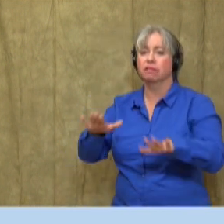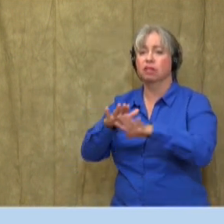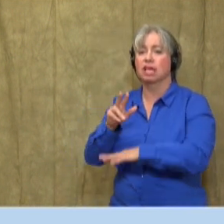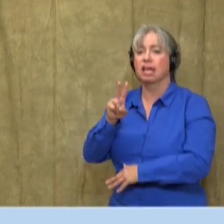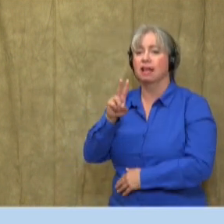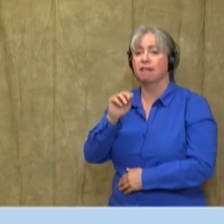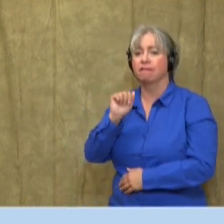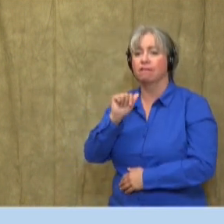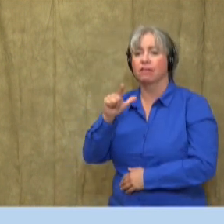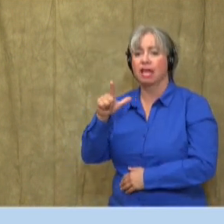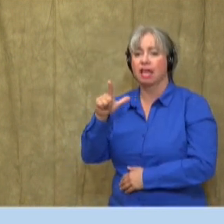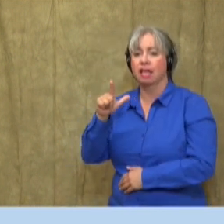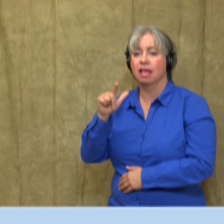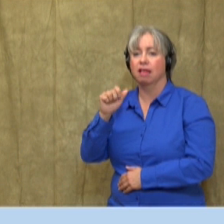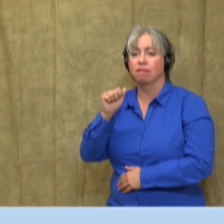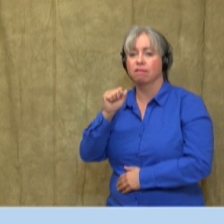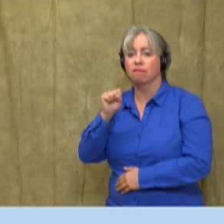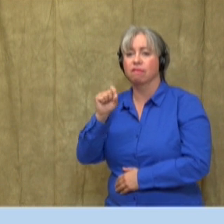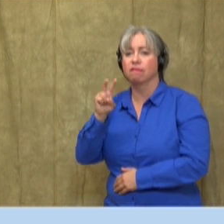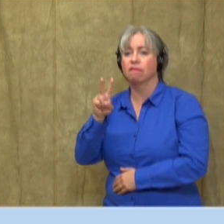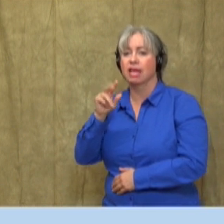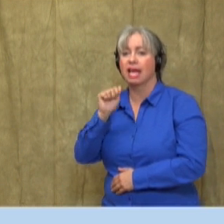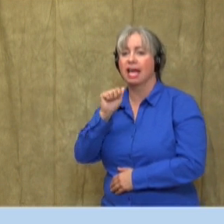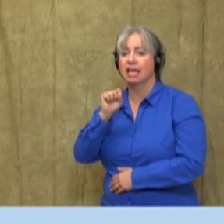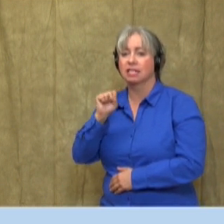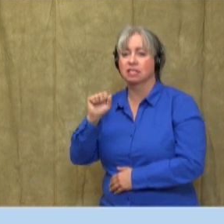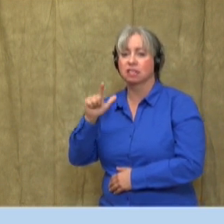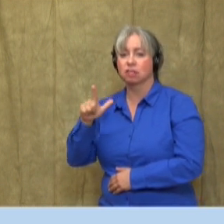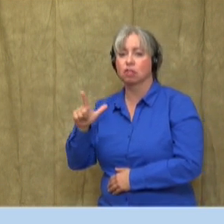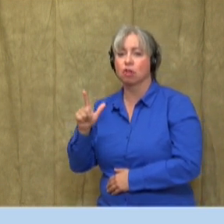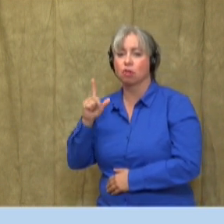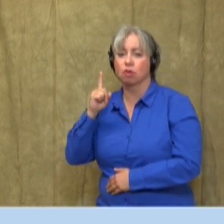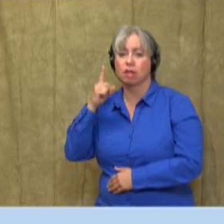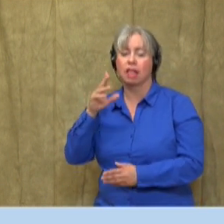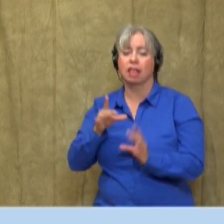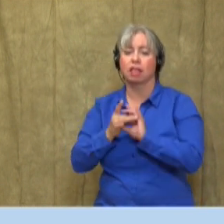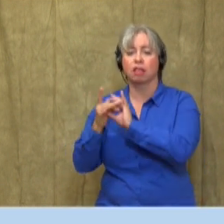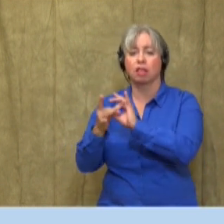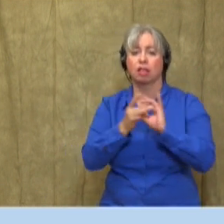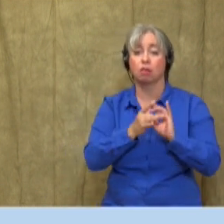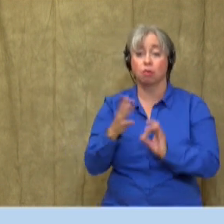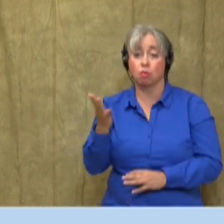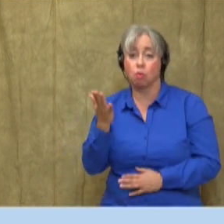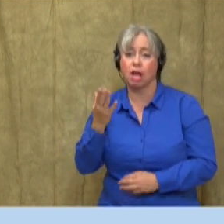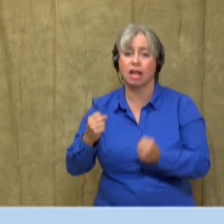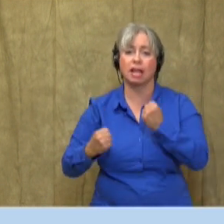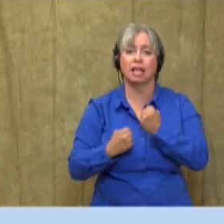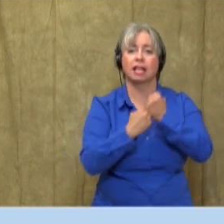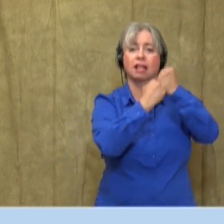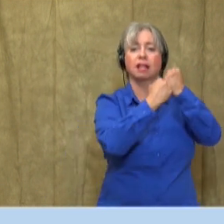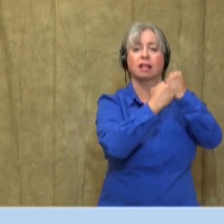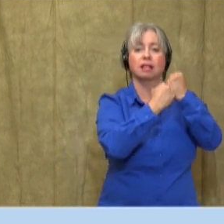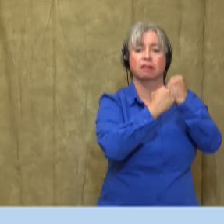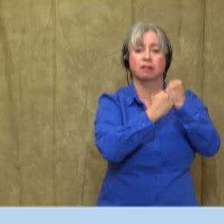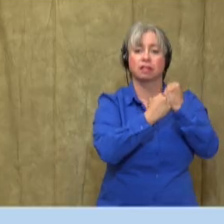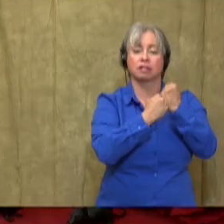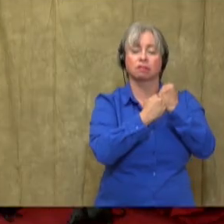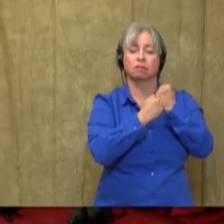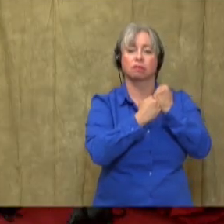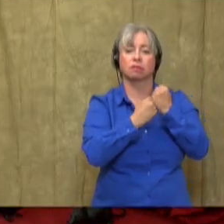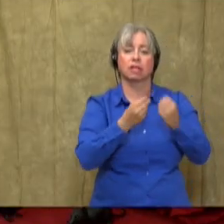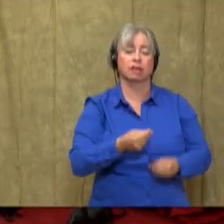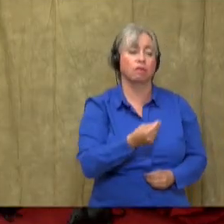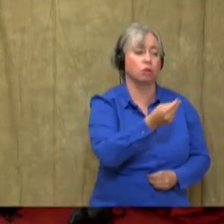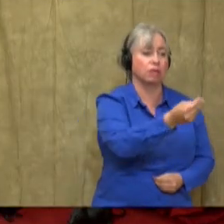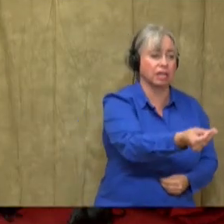to be loyal to you because you gave them land to live on. So if you gave the land, you were a lord. If you received the land, you were